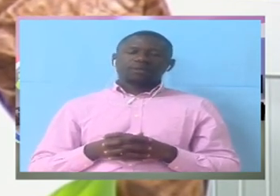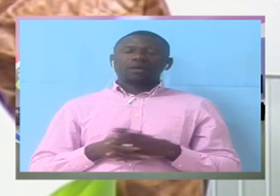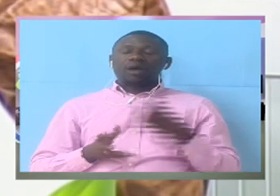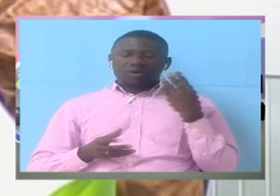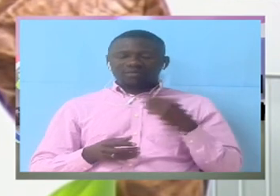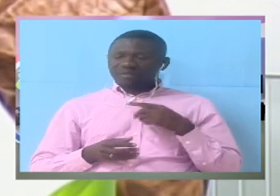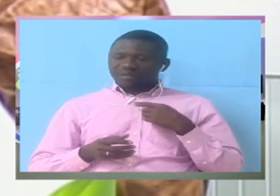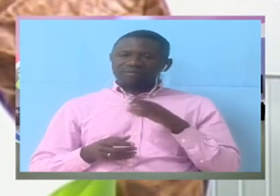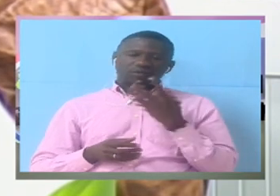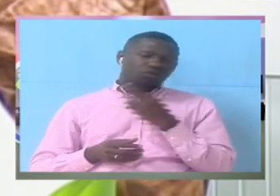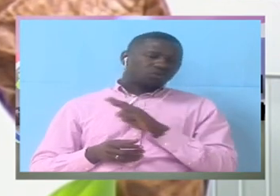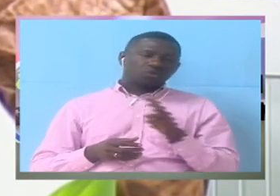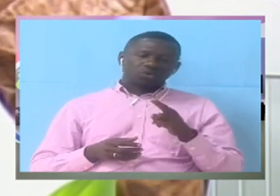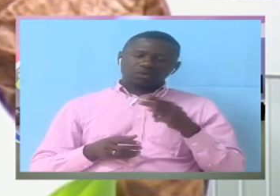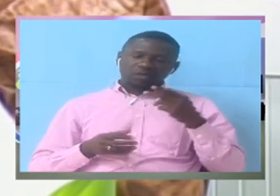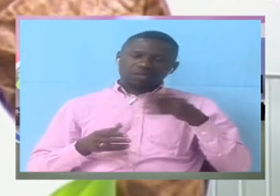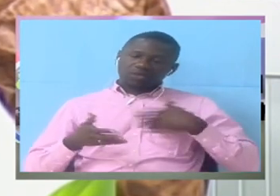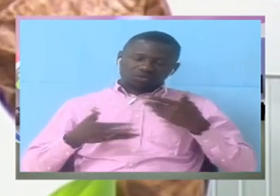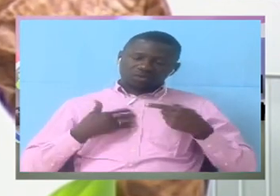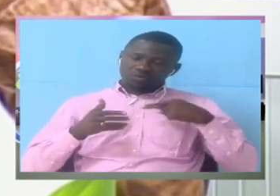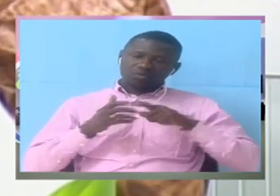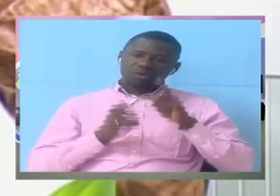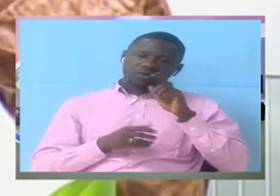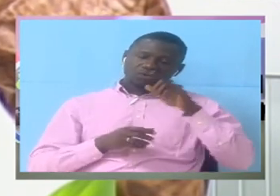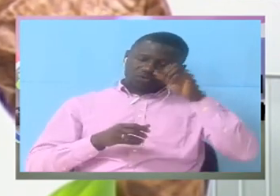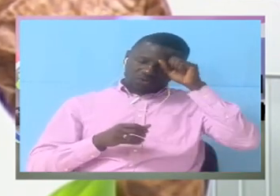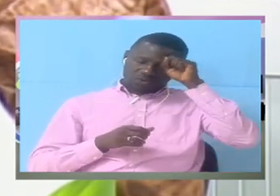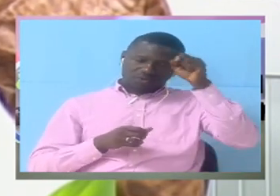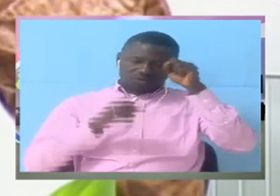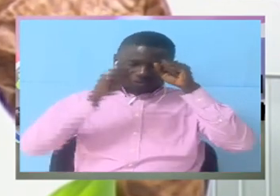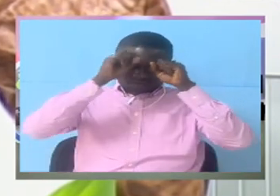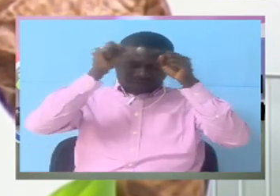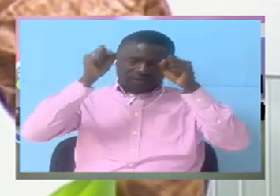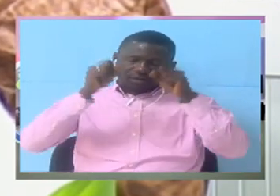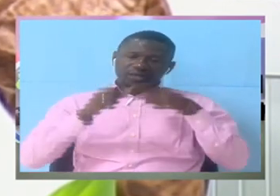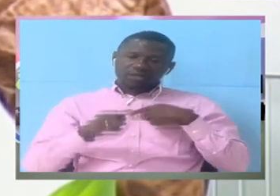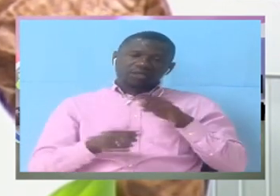However it is, if you don't enjoy in one government and there is a new government.